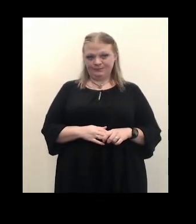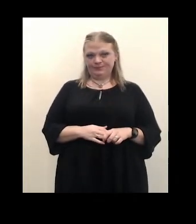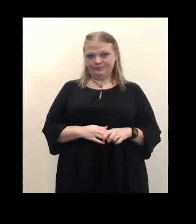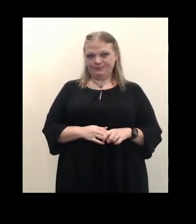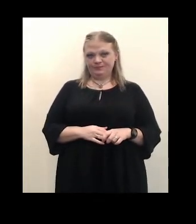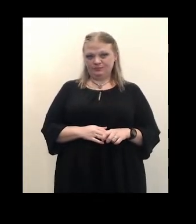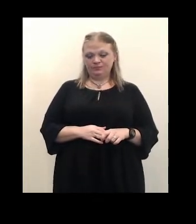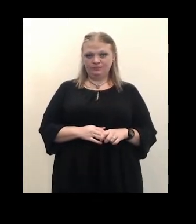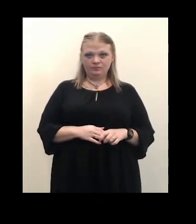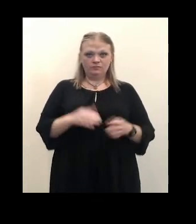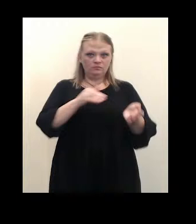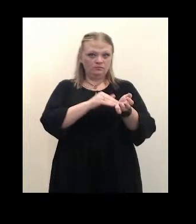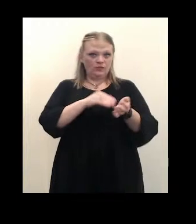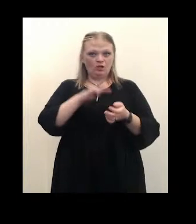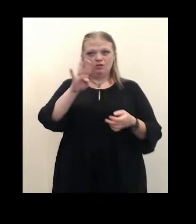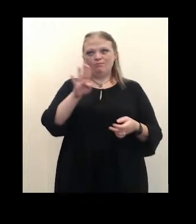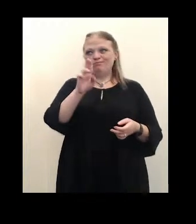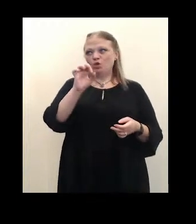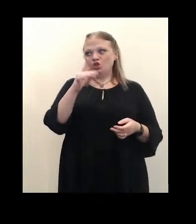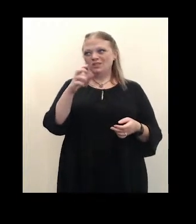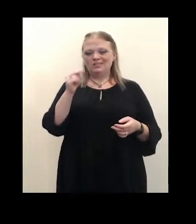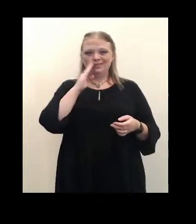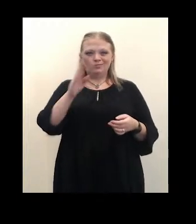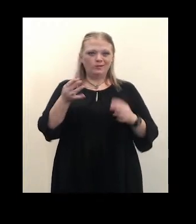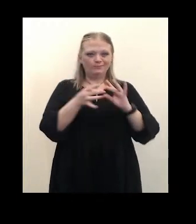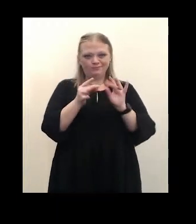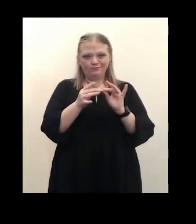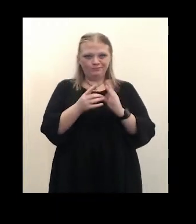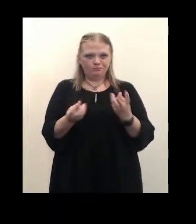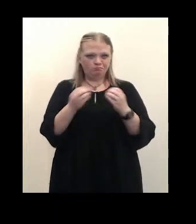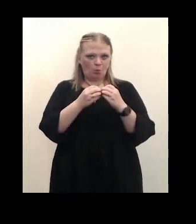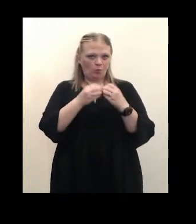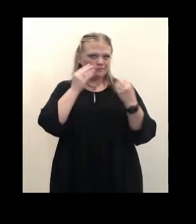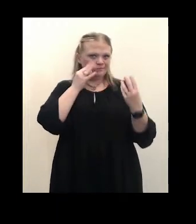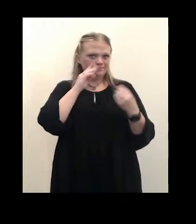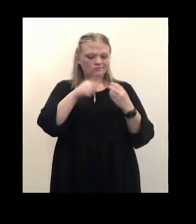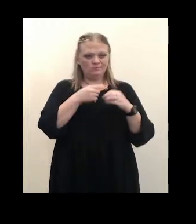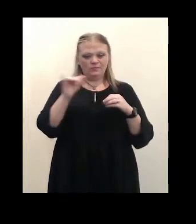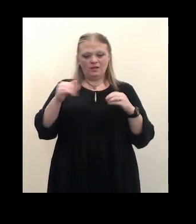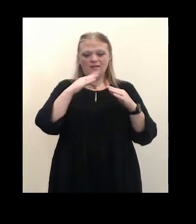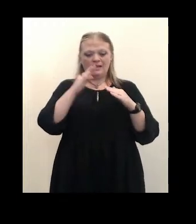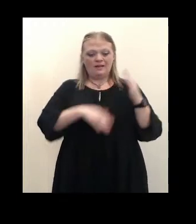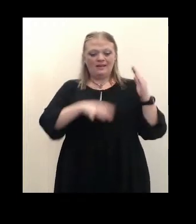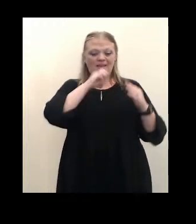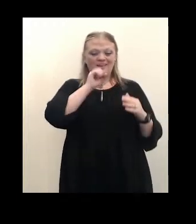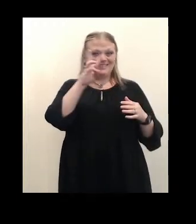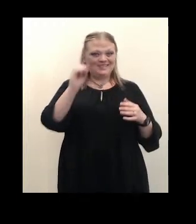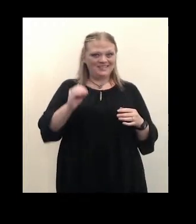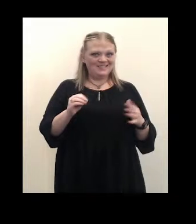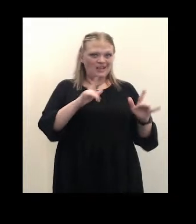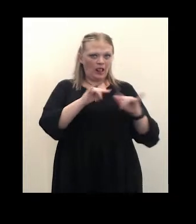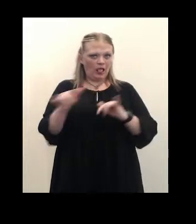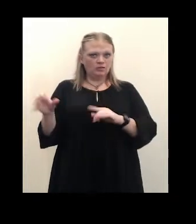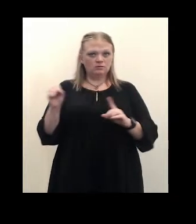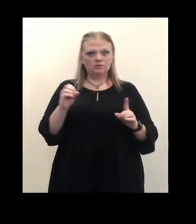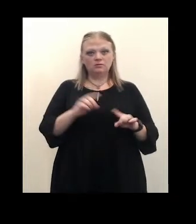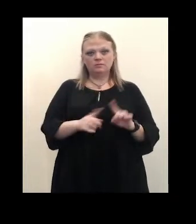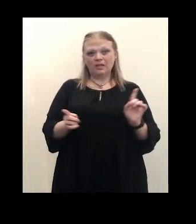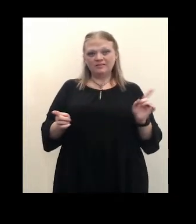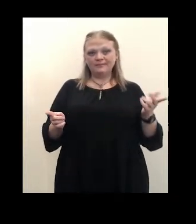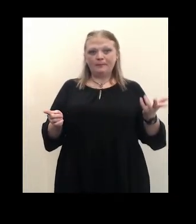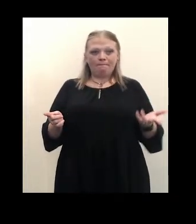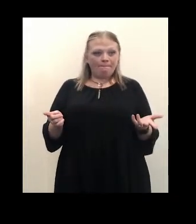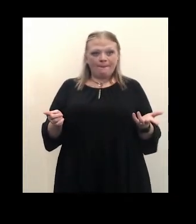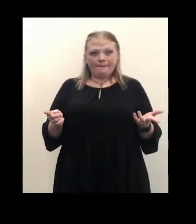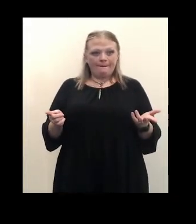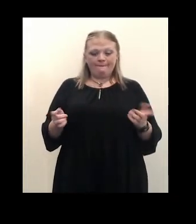And Dr. Burstein will go into some additional mortality data with regards to those under the age of 60 and so forth. But it comes down